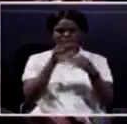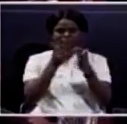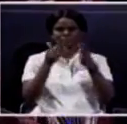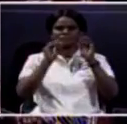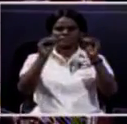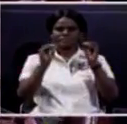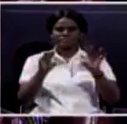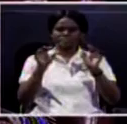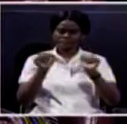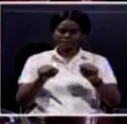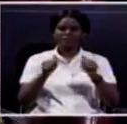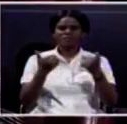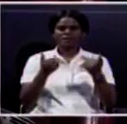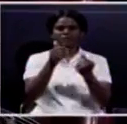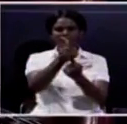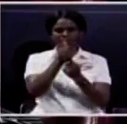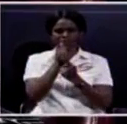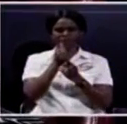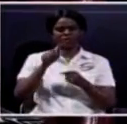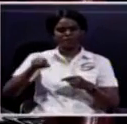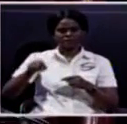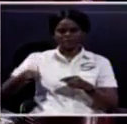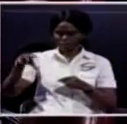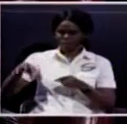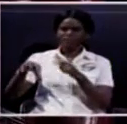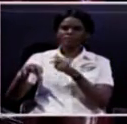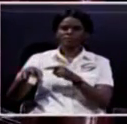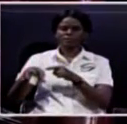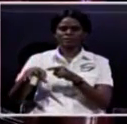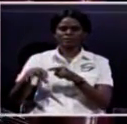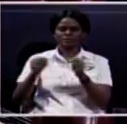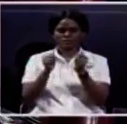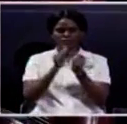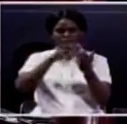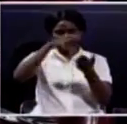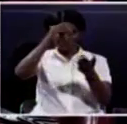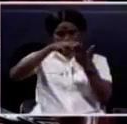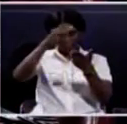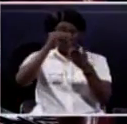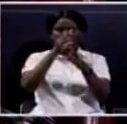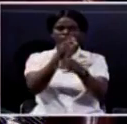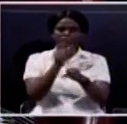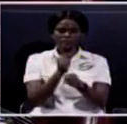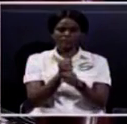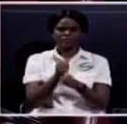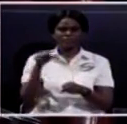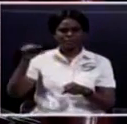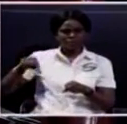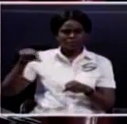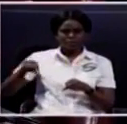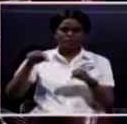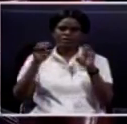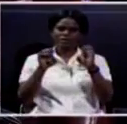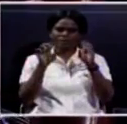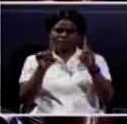can adequately attend to the needs of a child. Would like the learner to receive quality